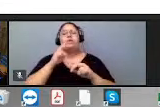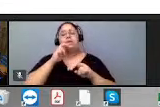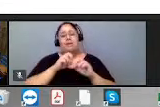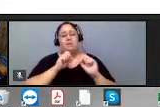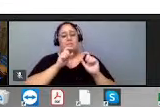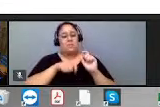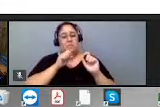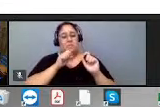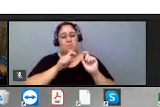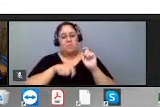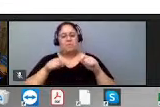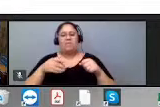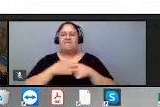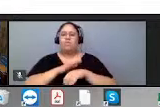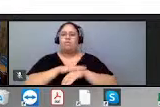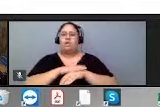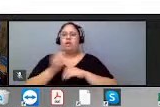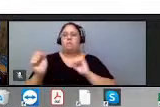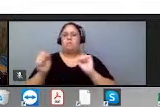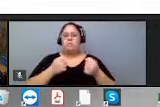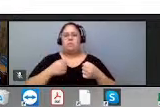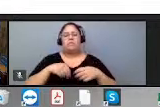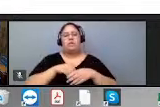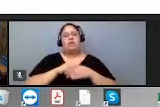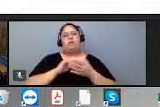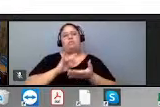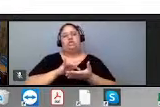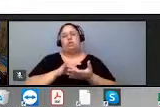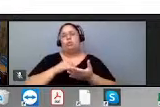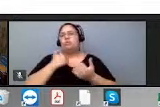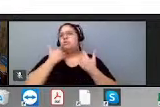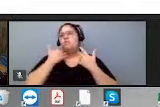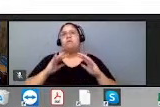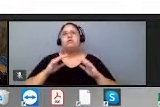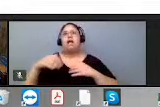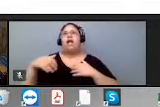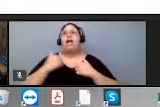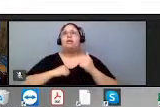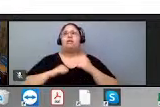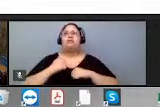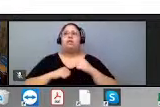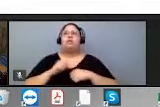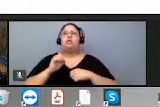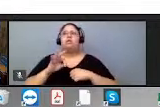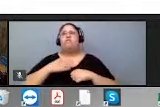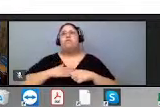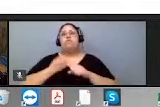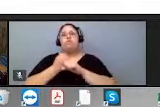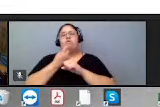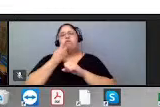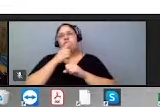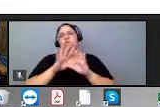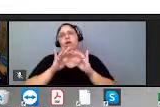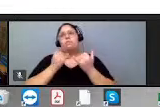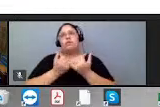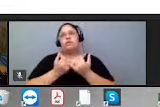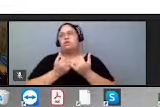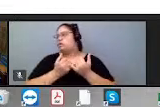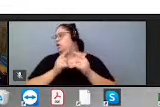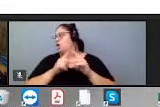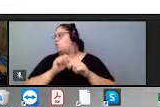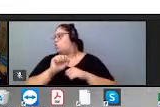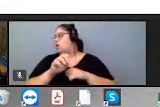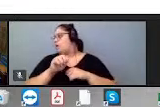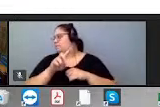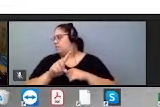to actually be full-time employed in these positions we don't want acting if you work for a company and your md is